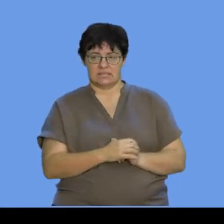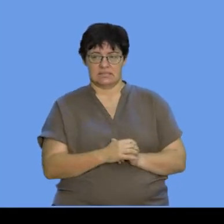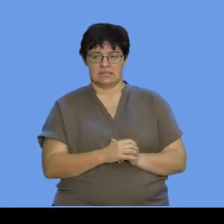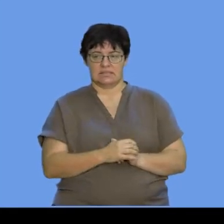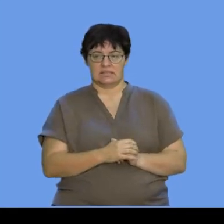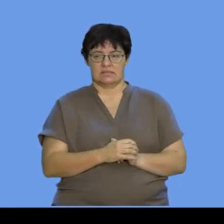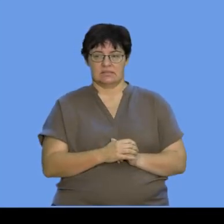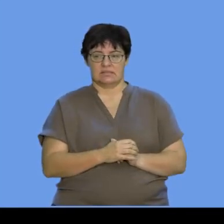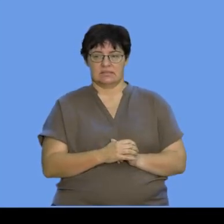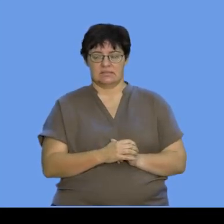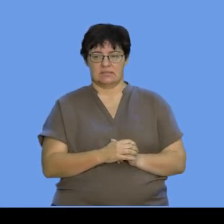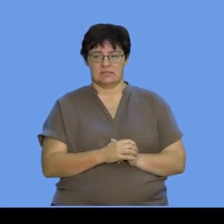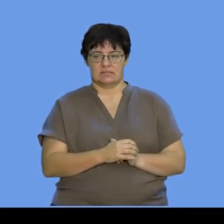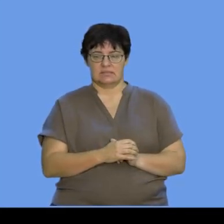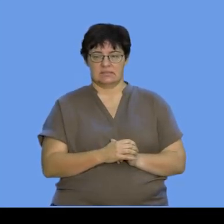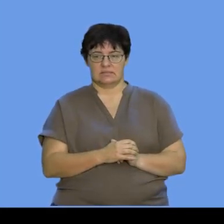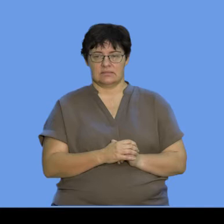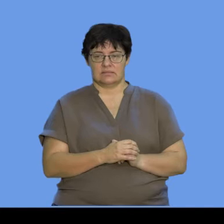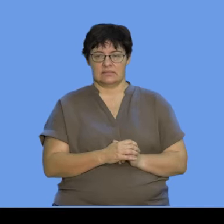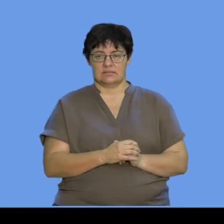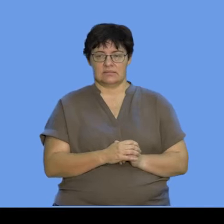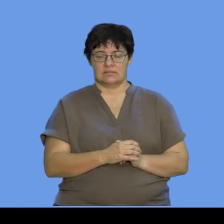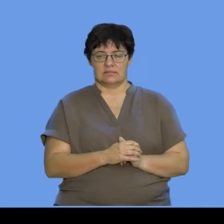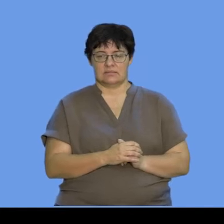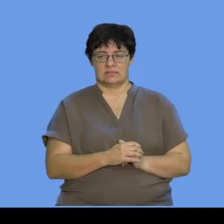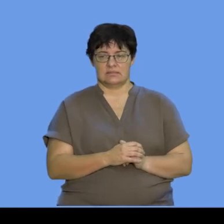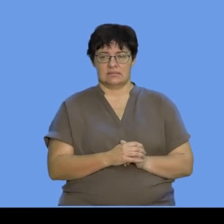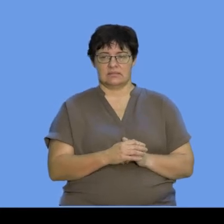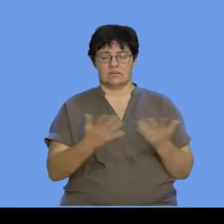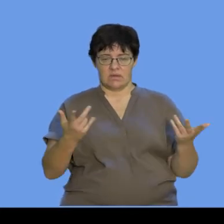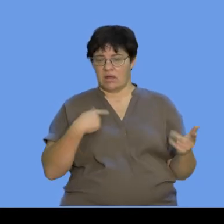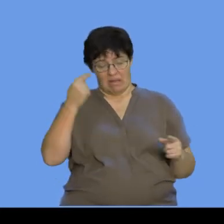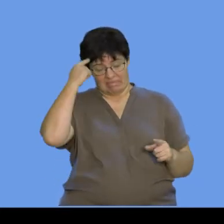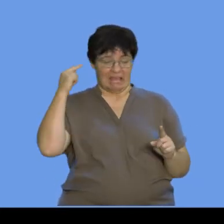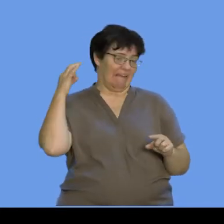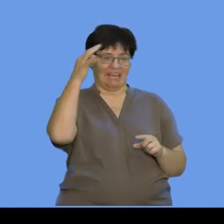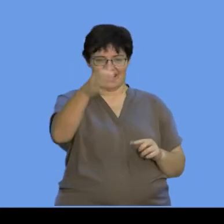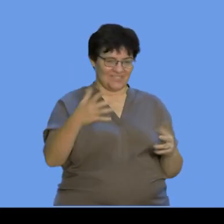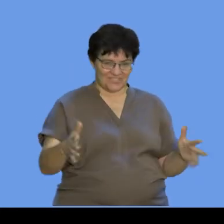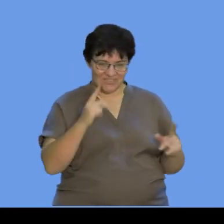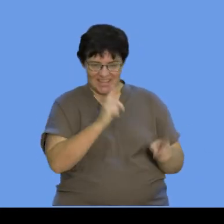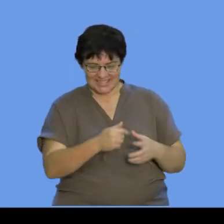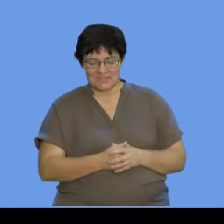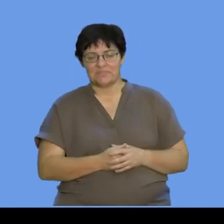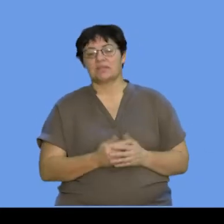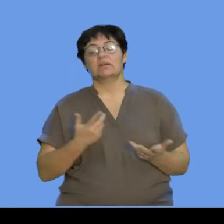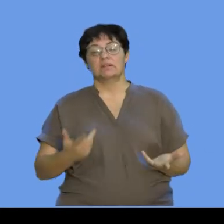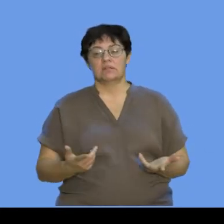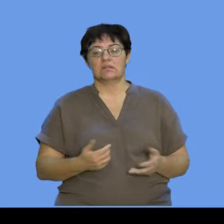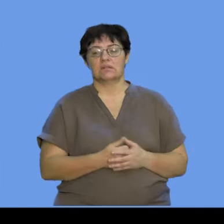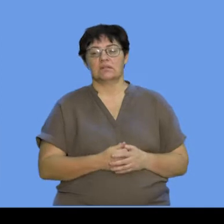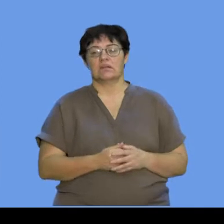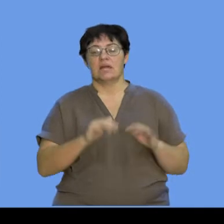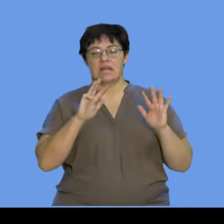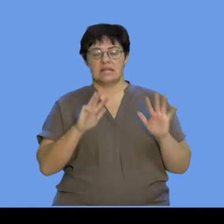be minus, by the 10 I mean, sorry, it will give us minus 60. I'm already thinking about the answer there. And then